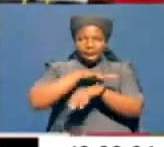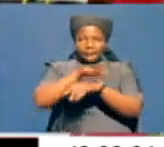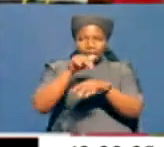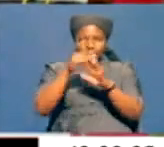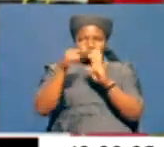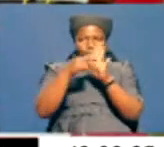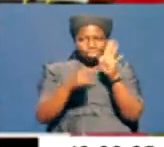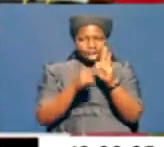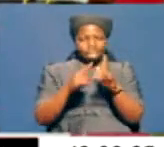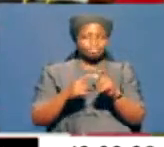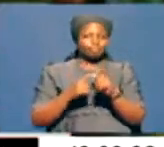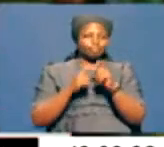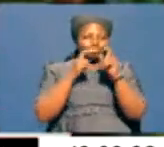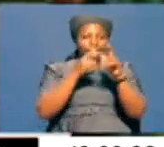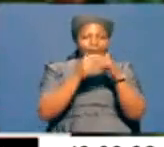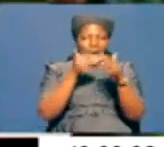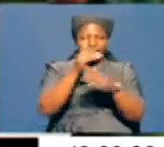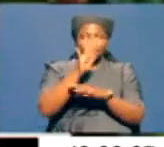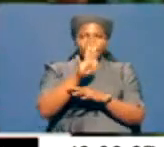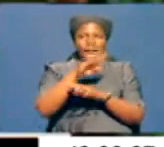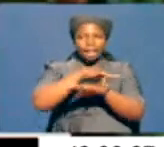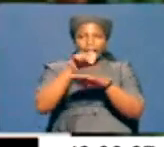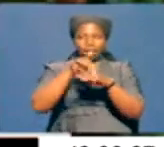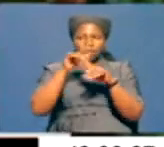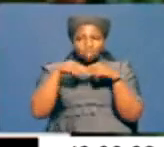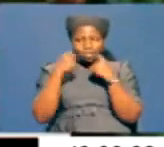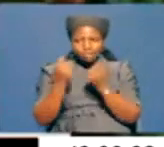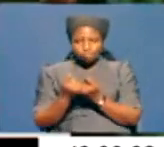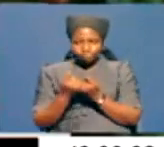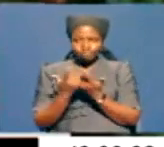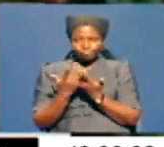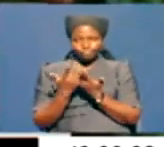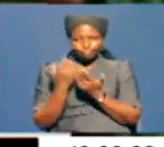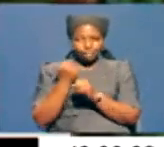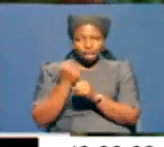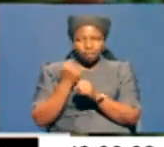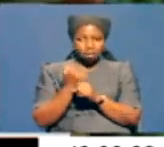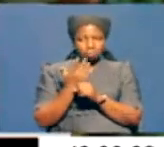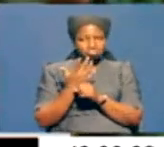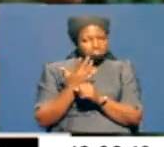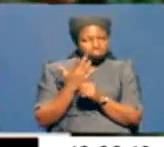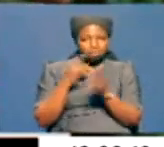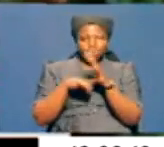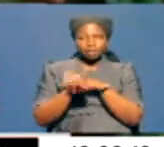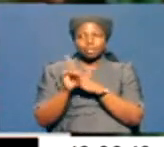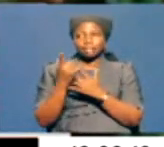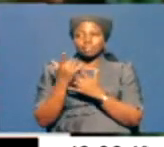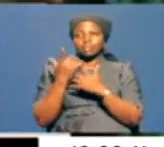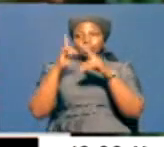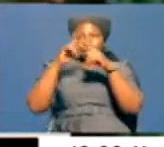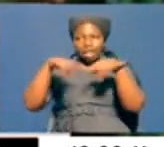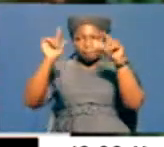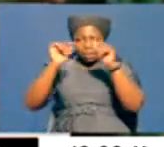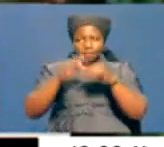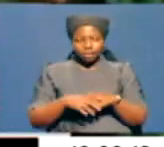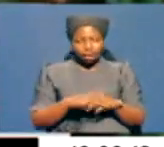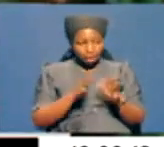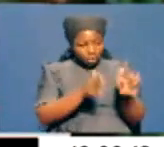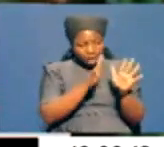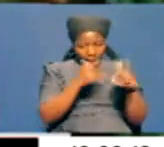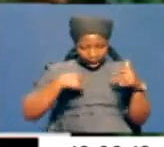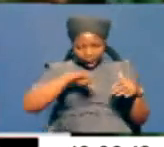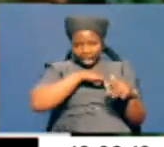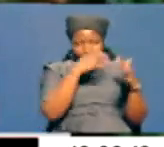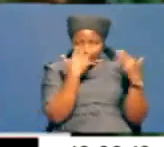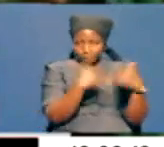team's heartbreak in Tokyo, Japan. I think like this, the way we play leagues outside, that should be out, because we get used